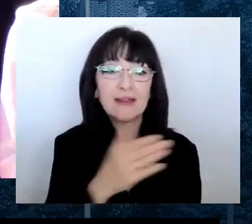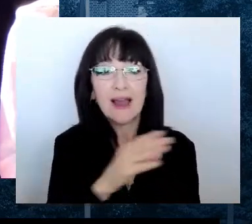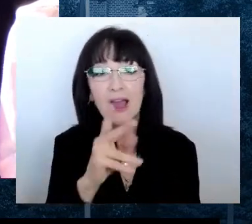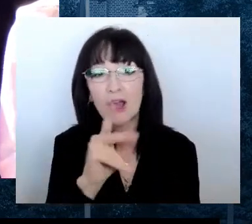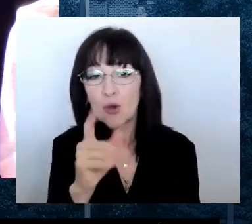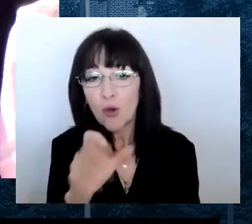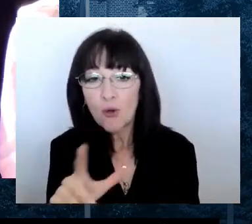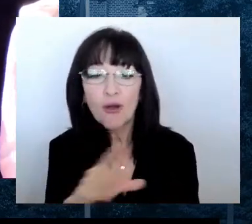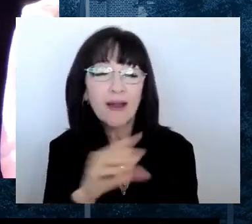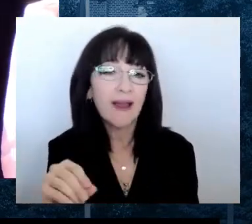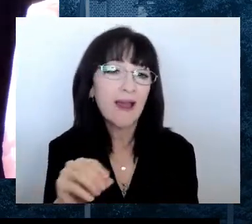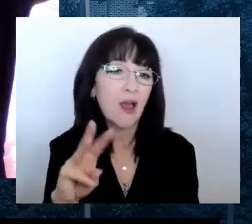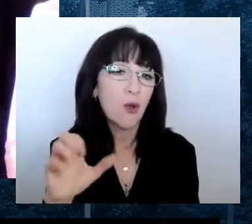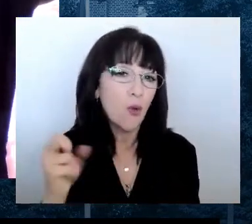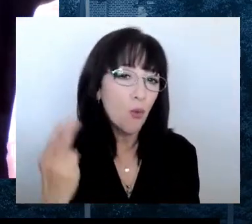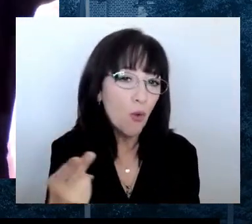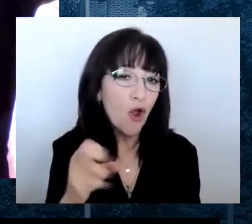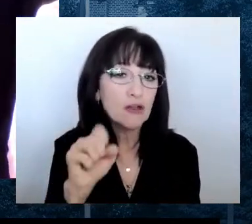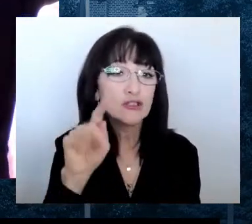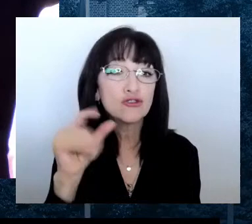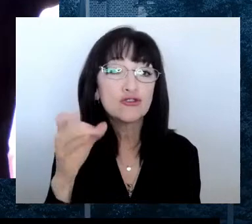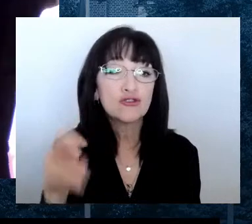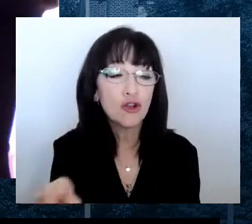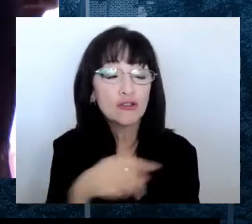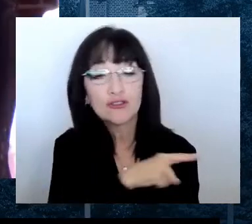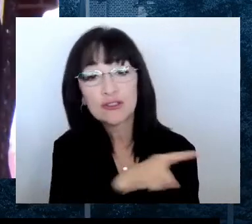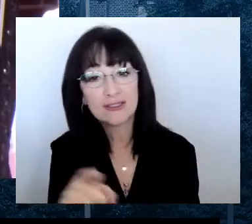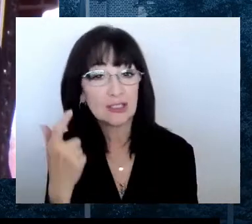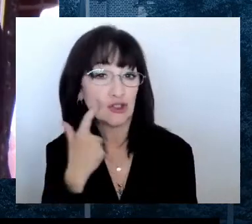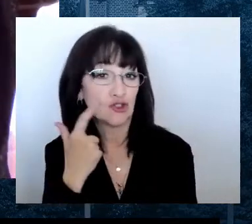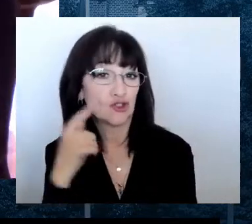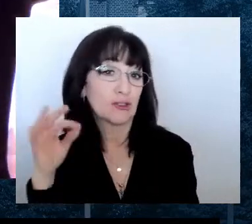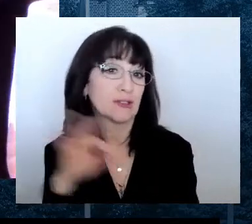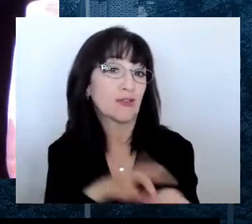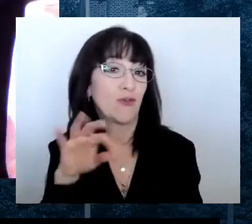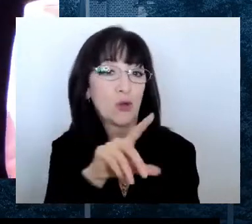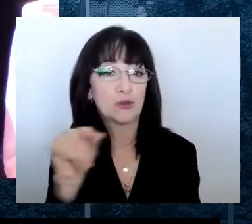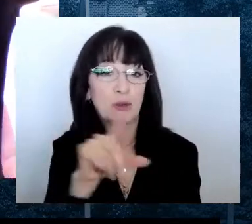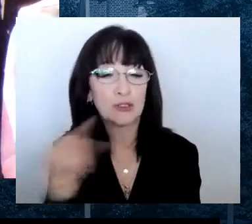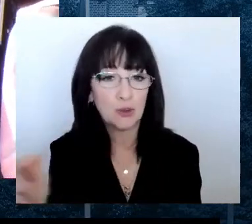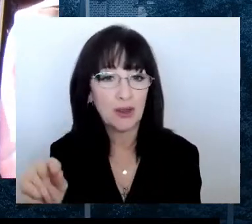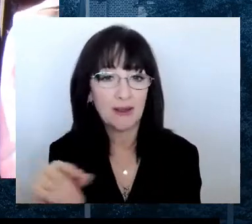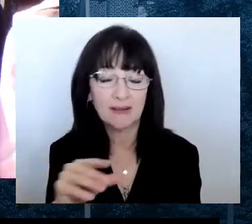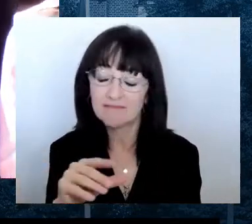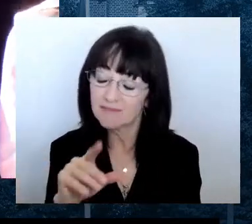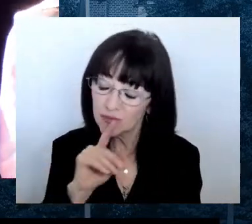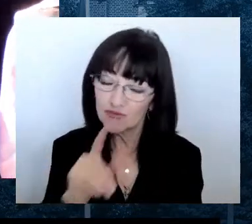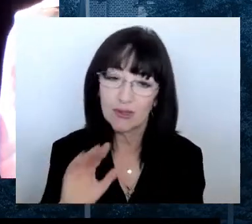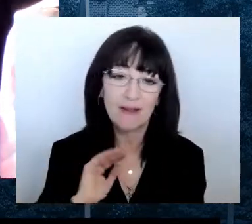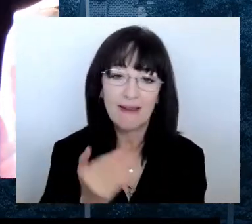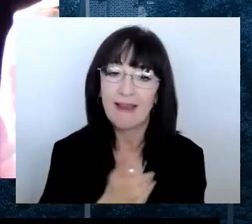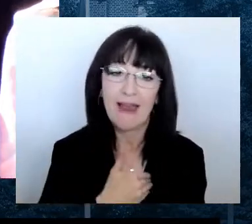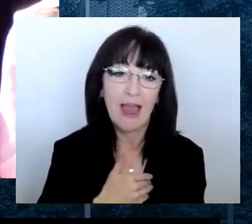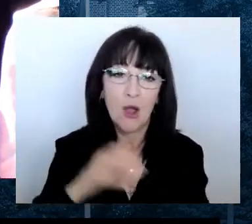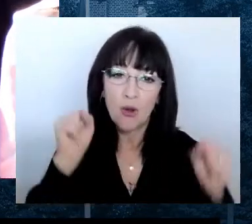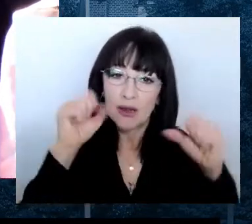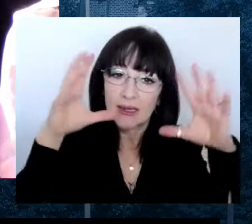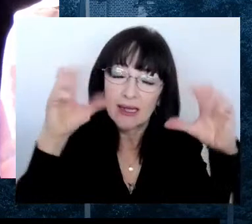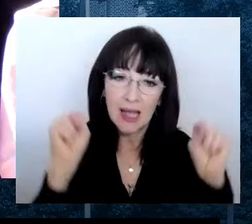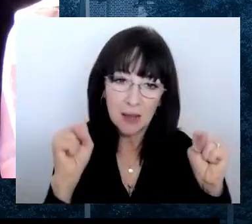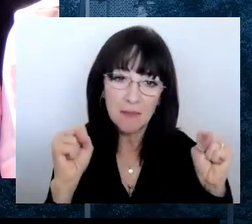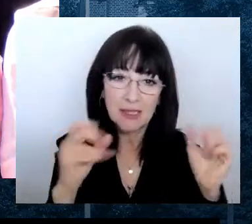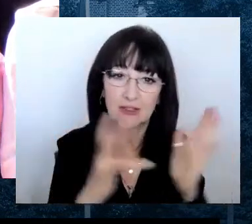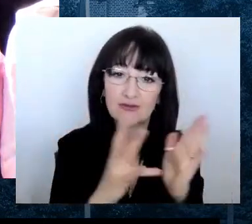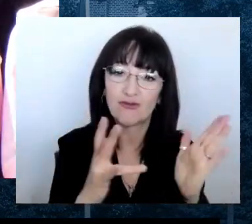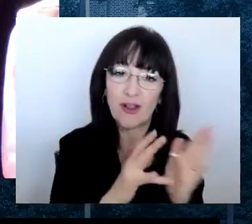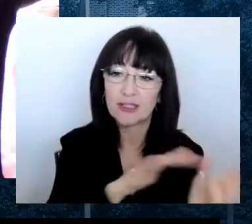Senator Jack Walsh, Senator Laura Sturgeon, all of whom are behind me here, and our amazing freshman class. And Senator McBride mentioned this, Senator Mancivino, Senator